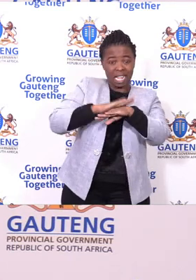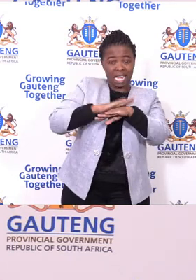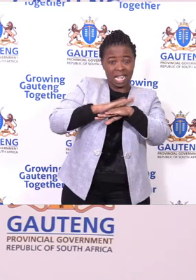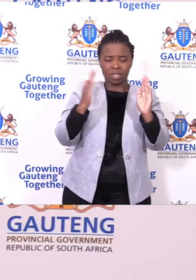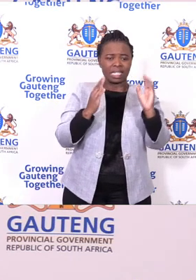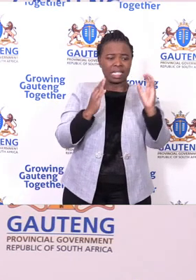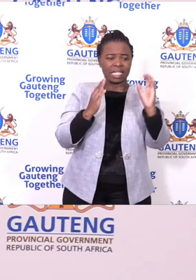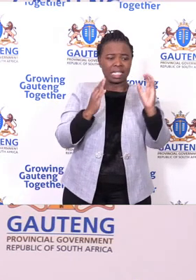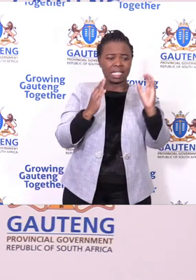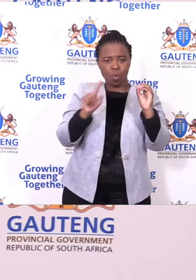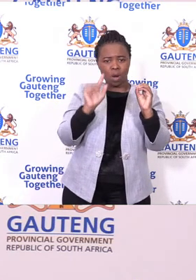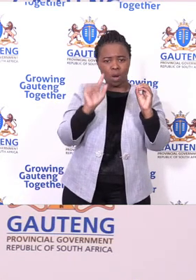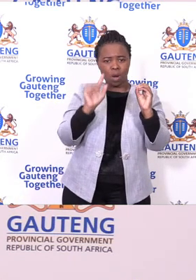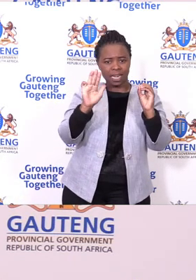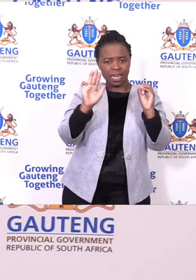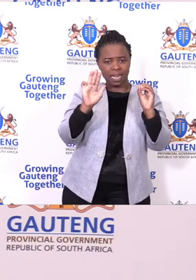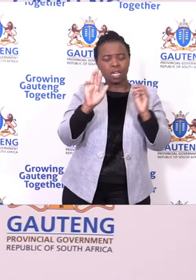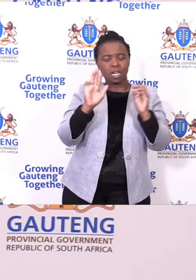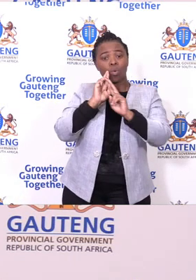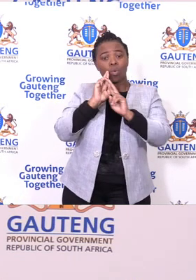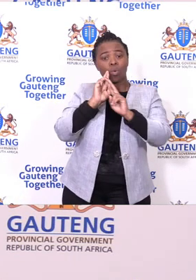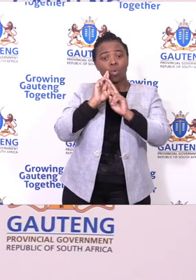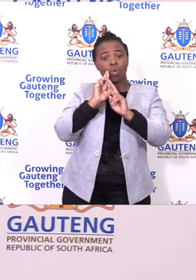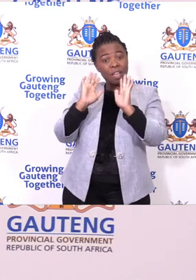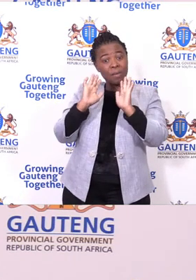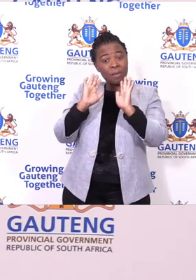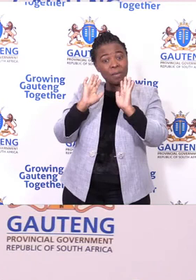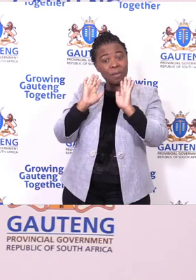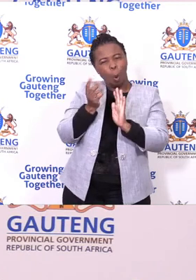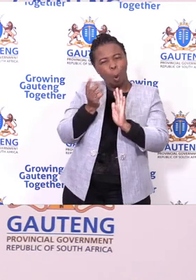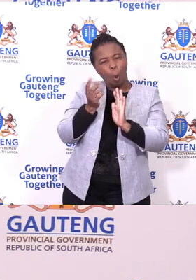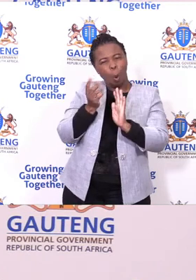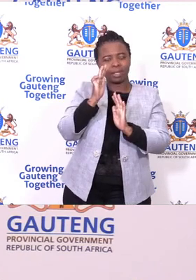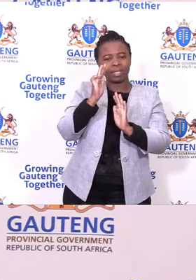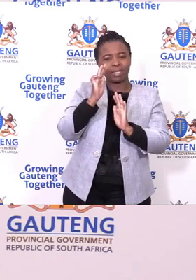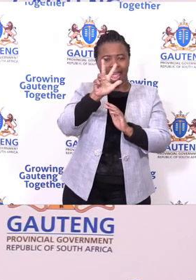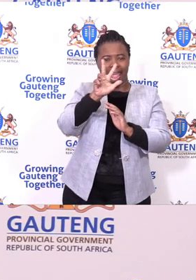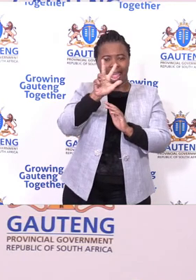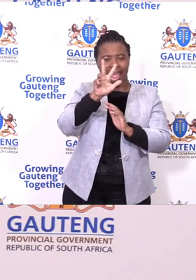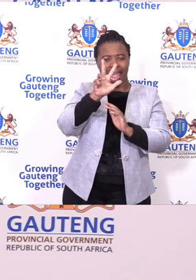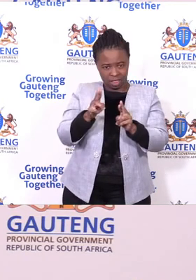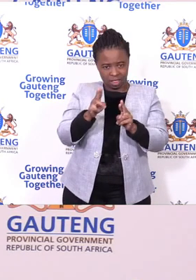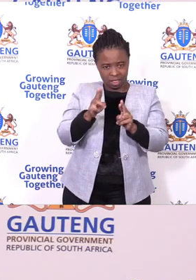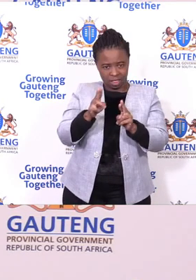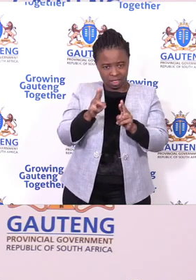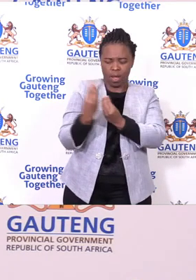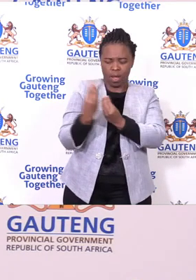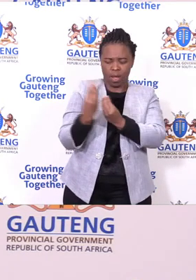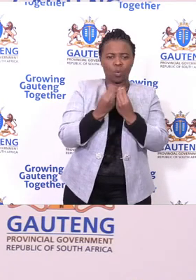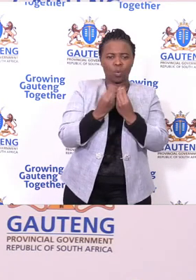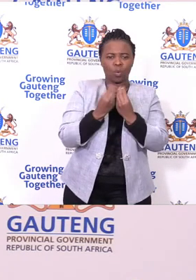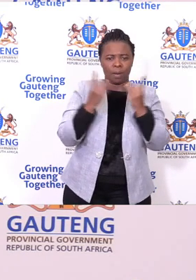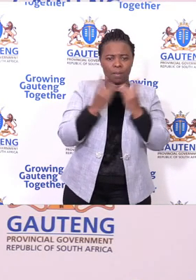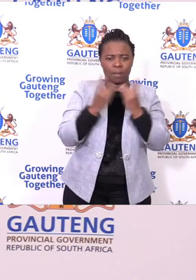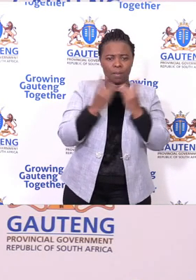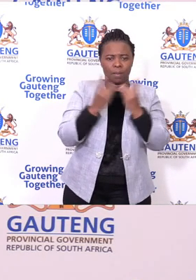years, we've registered almost 8 deaths. So together with the Department of Health, we are now going